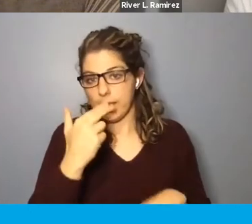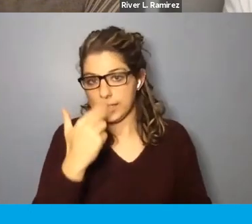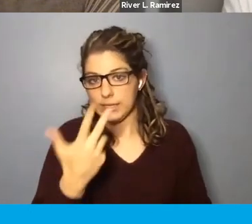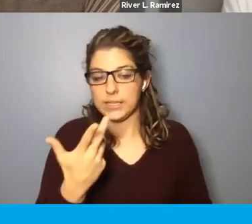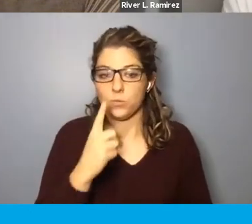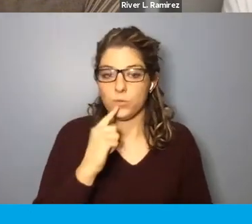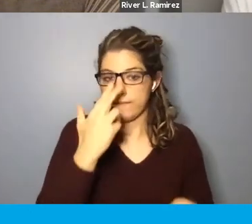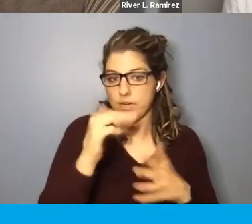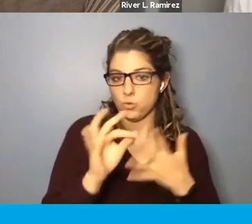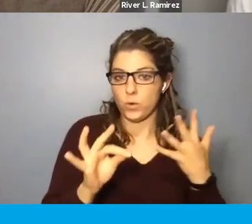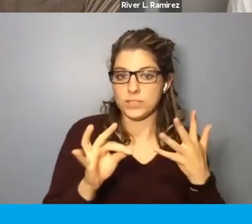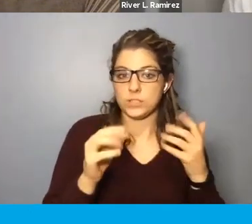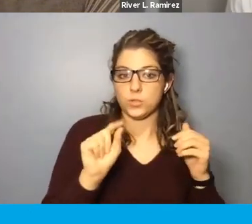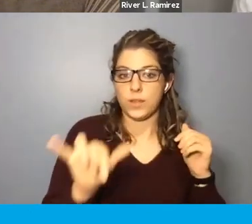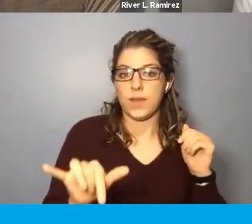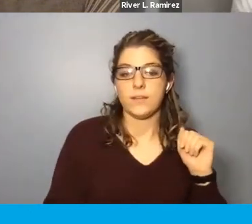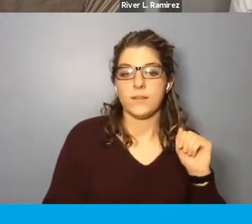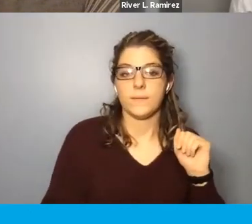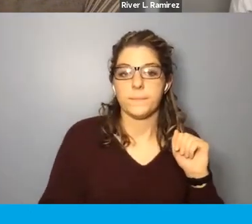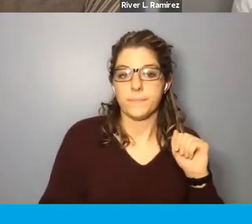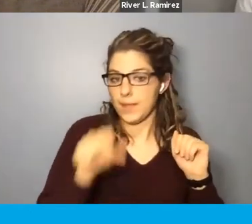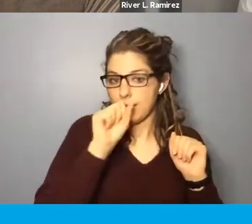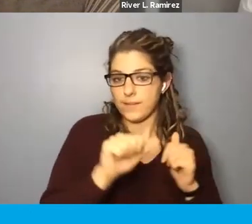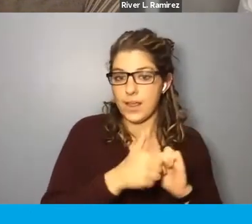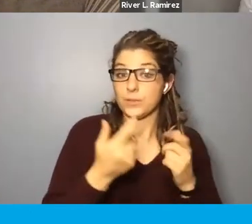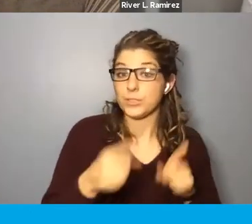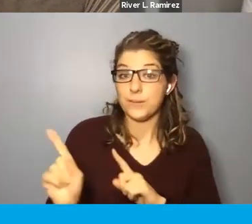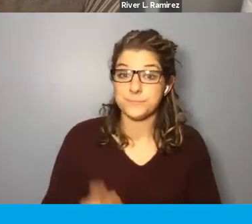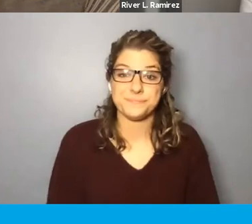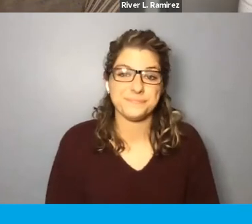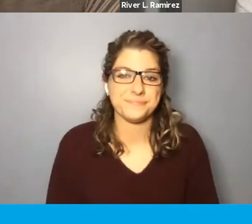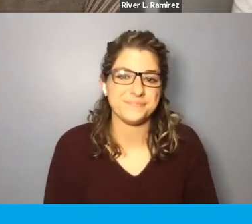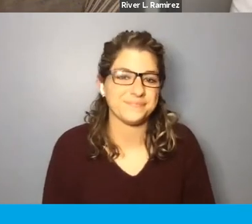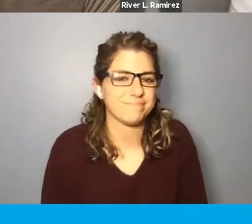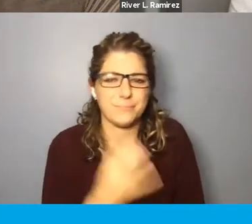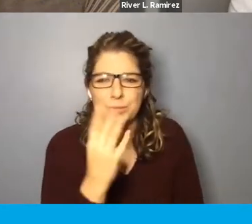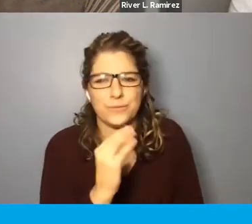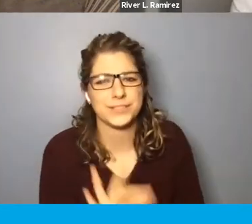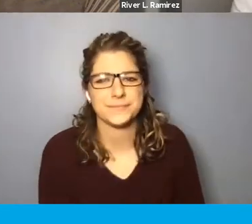really funny choice to do. And I loved how it turned out. Yeah, it was so beautiful.